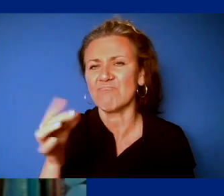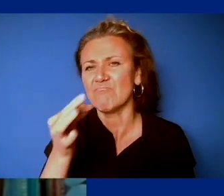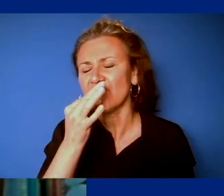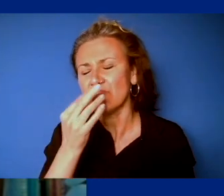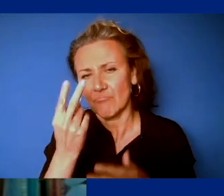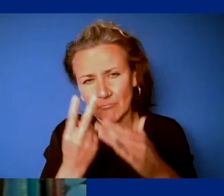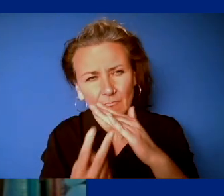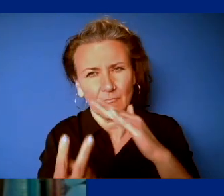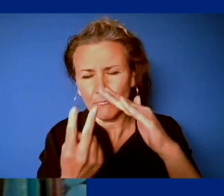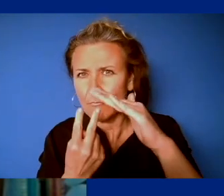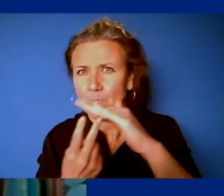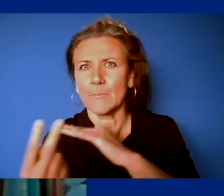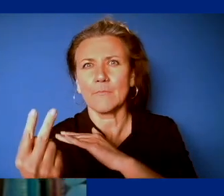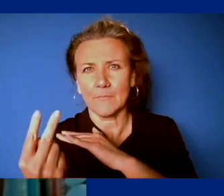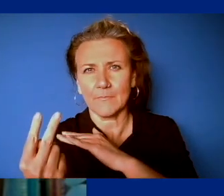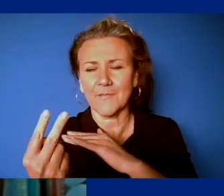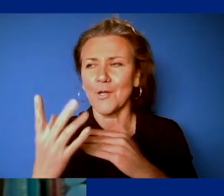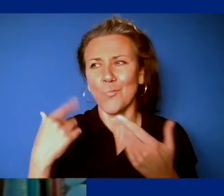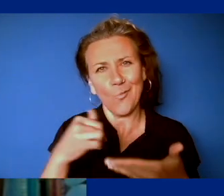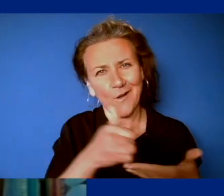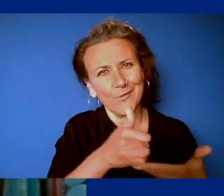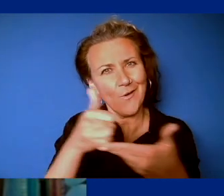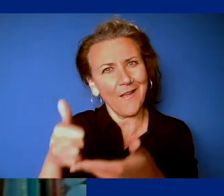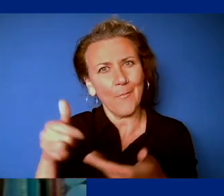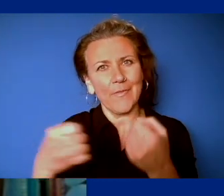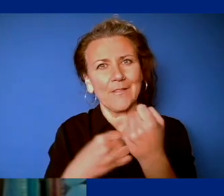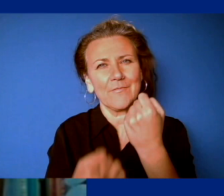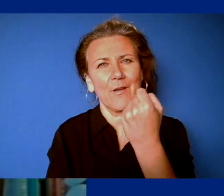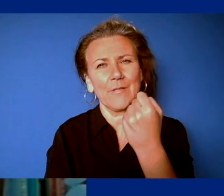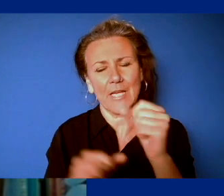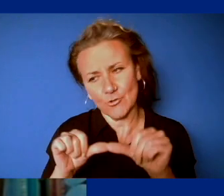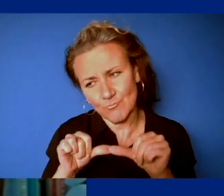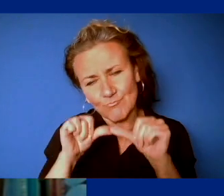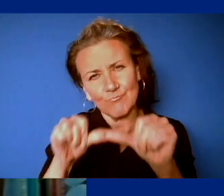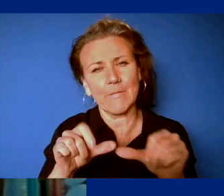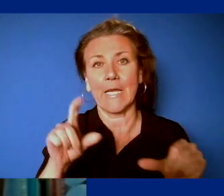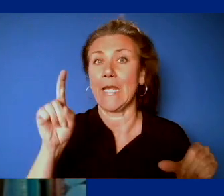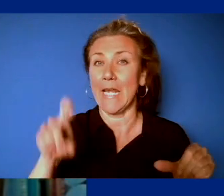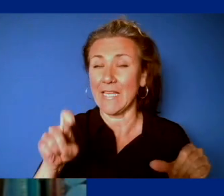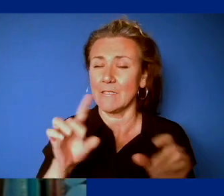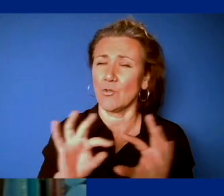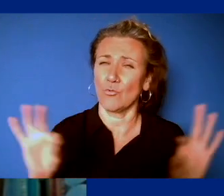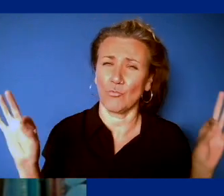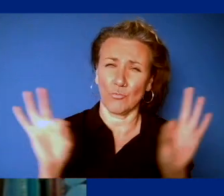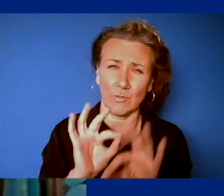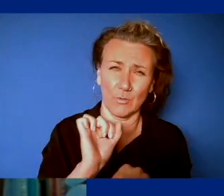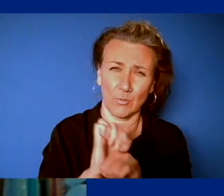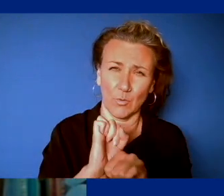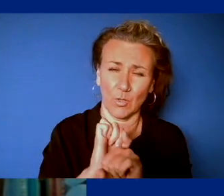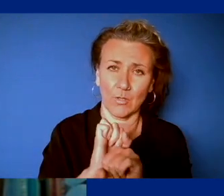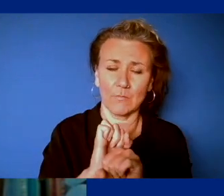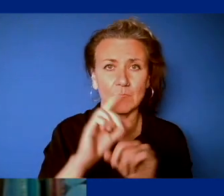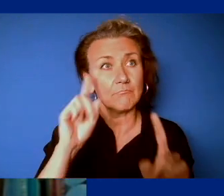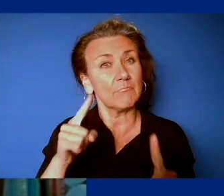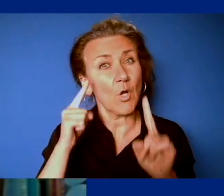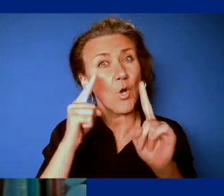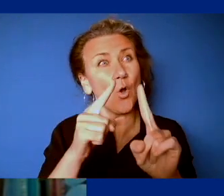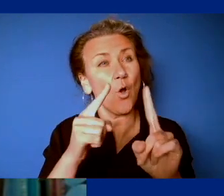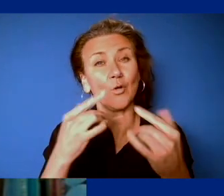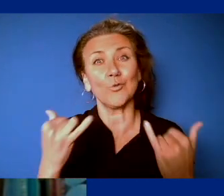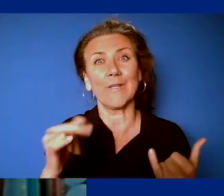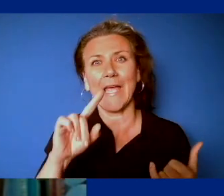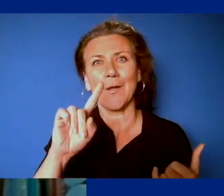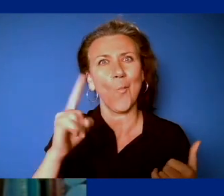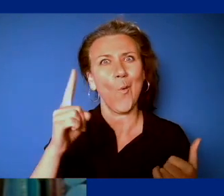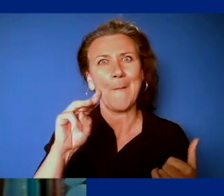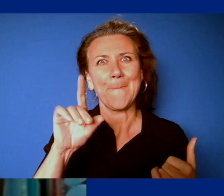incredible foresight. So let's help the foundation continue with all this necessary and critical work and reach our goal of $1